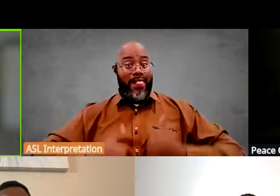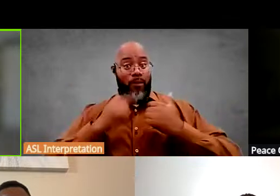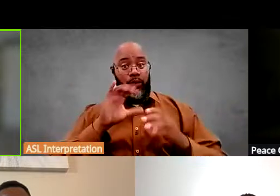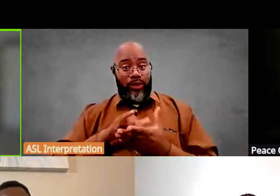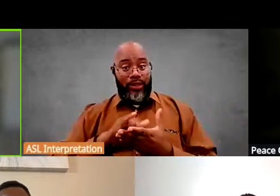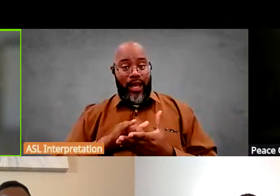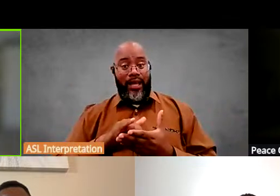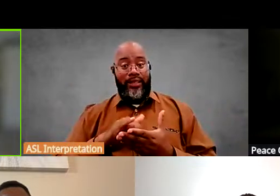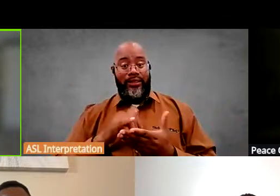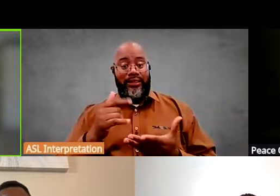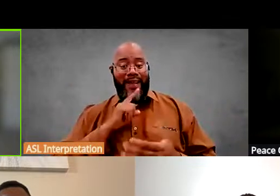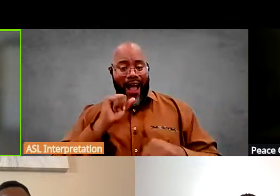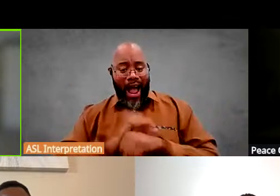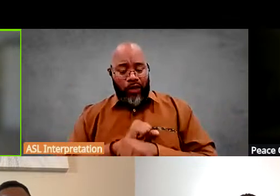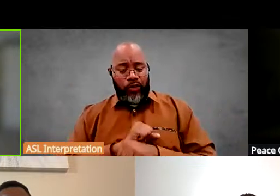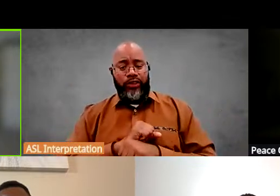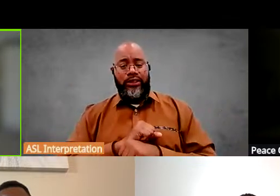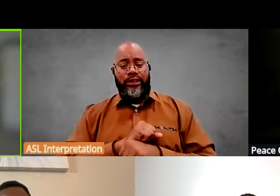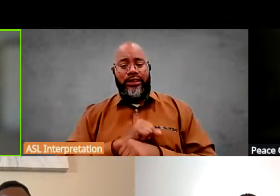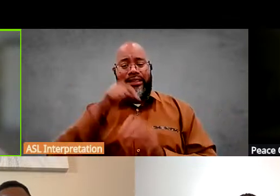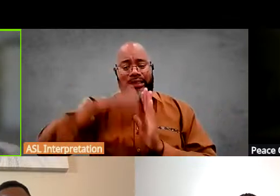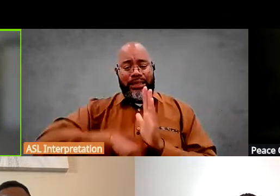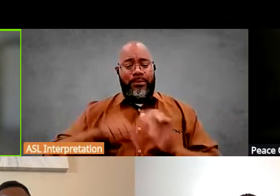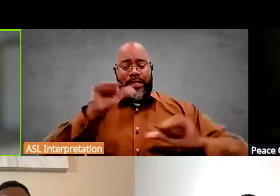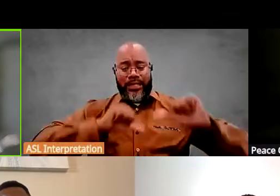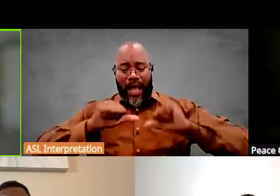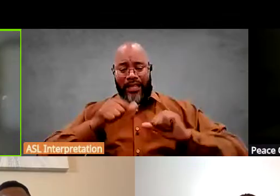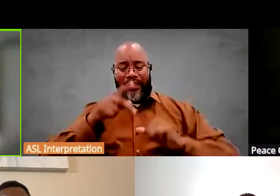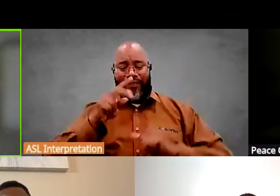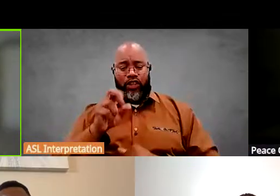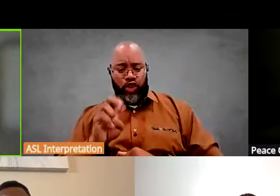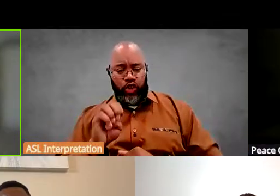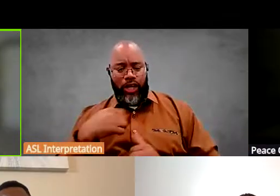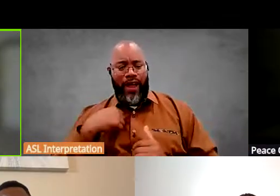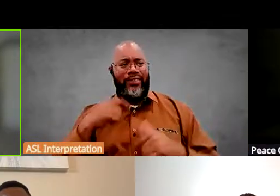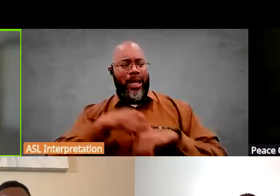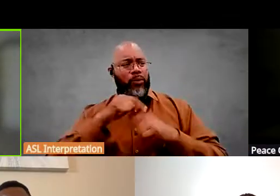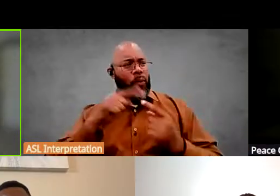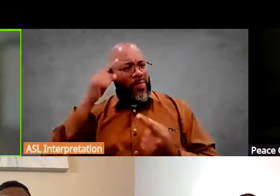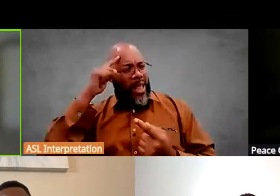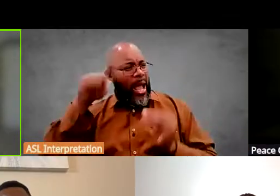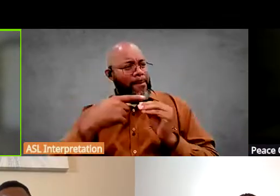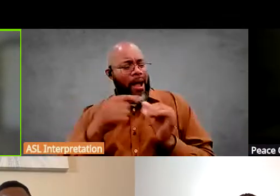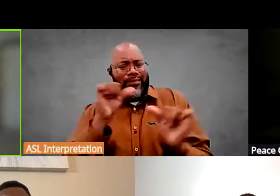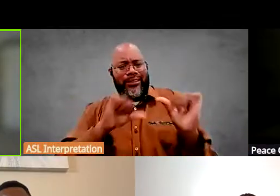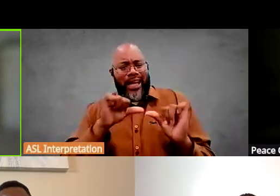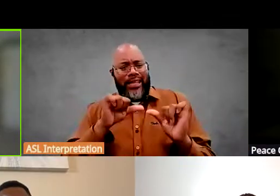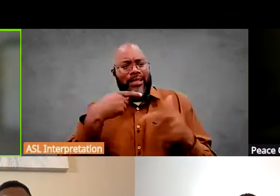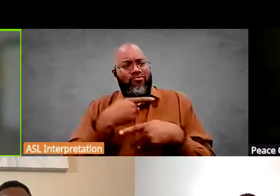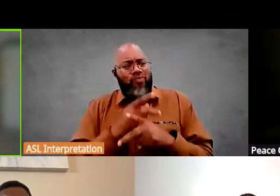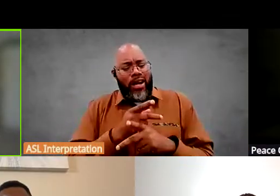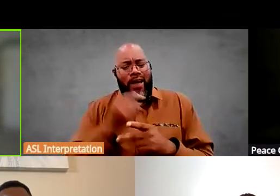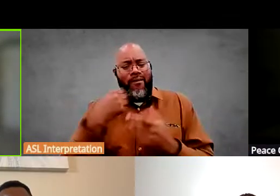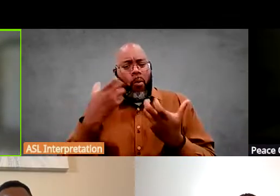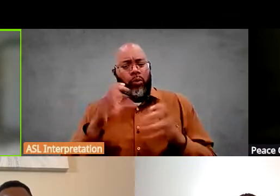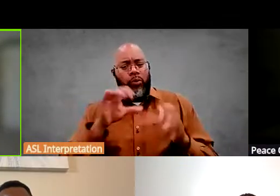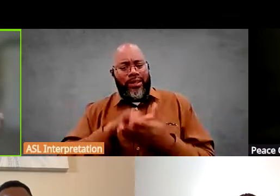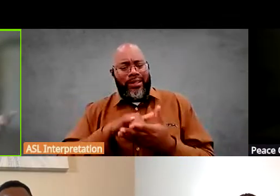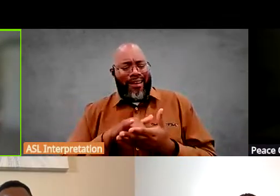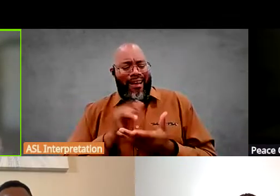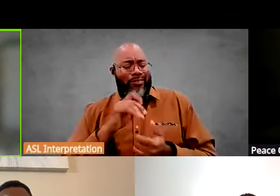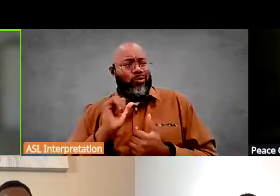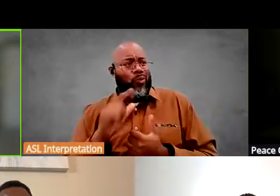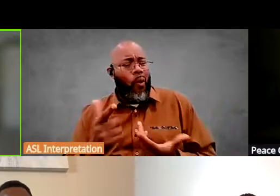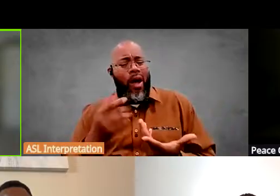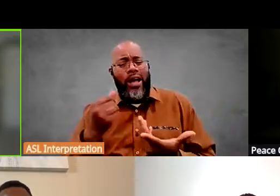residence, it was actually at Deep Science Ventures. I had time to just sit down and think about science and product and if I wanted to do this at all. And